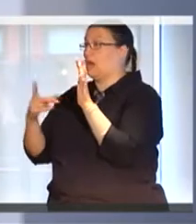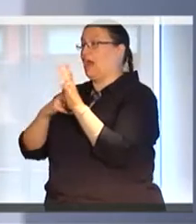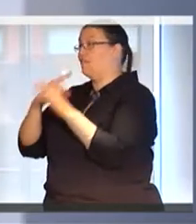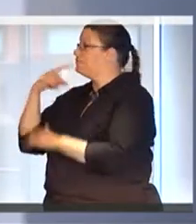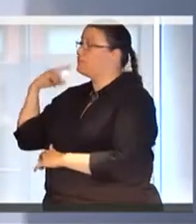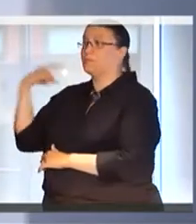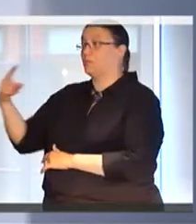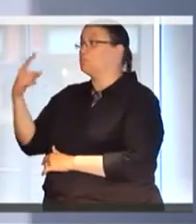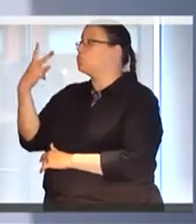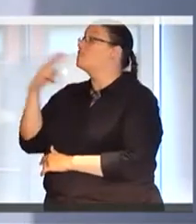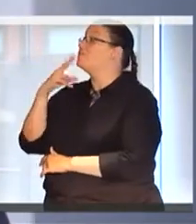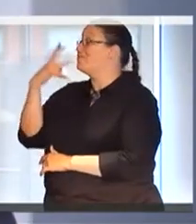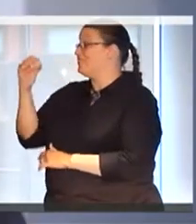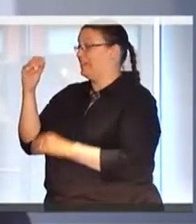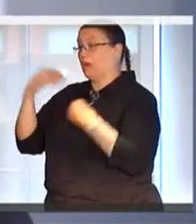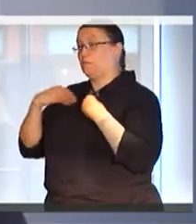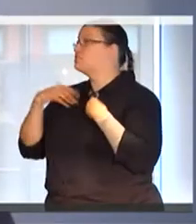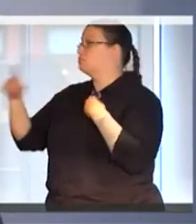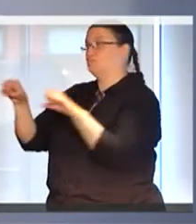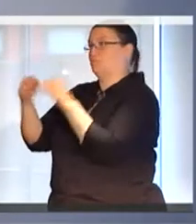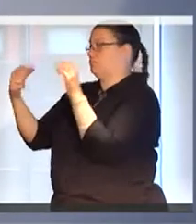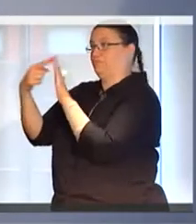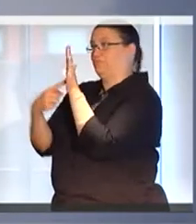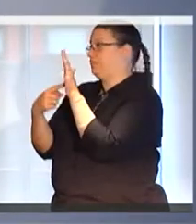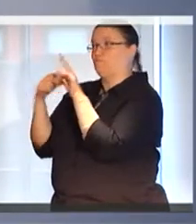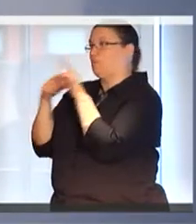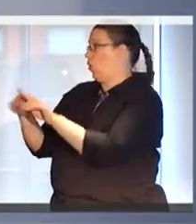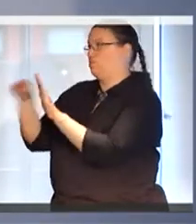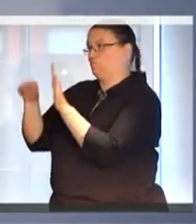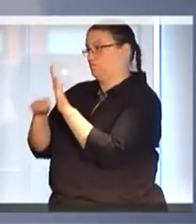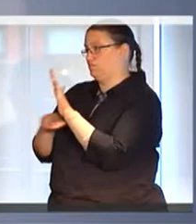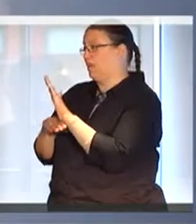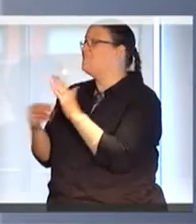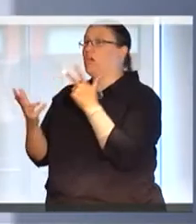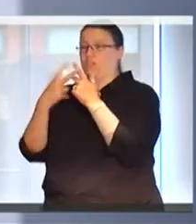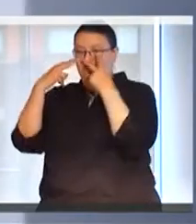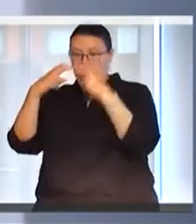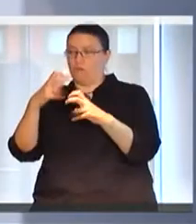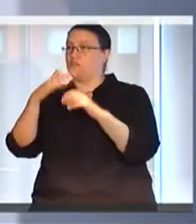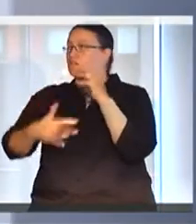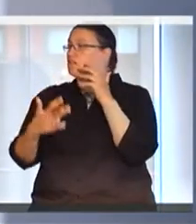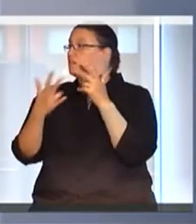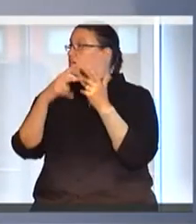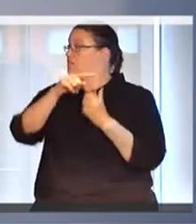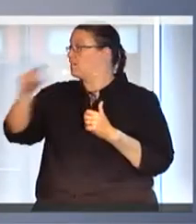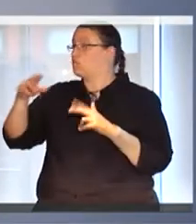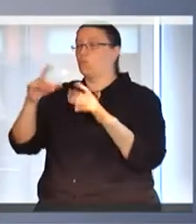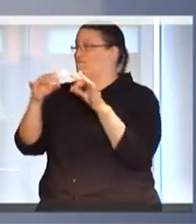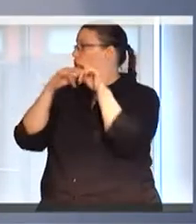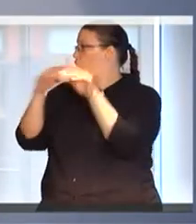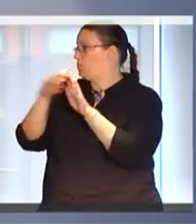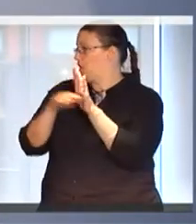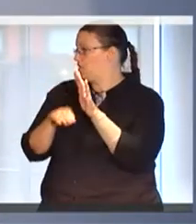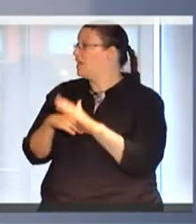code compliance and conducted 24 investigations into the code compliance of individual providers and 3 investigations